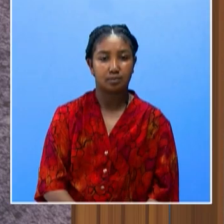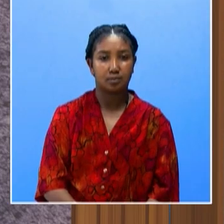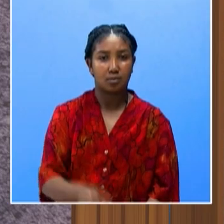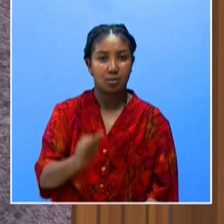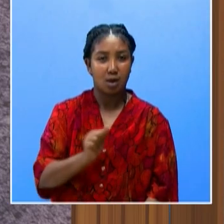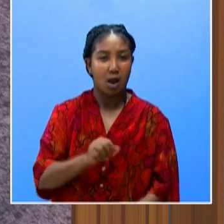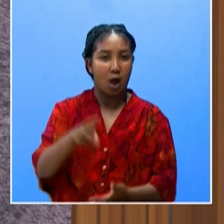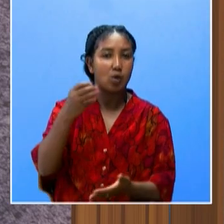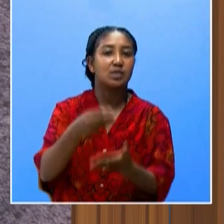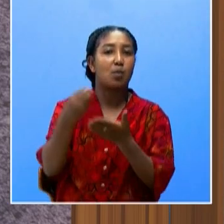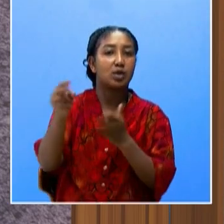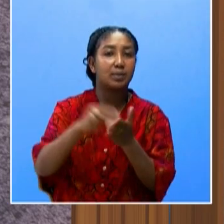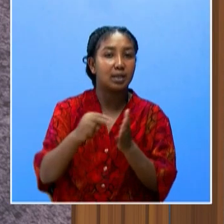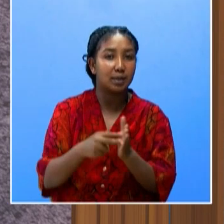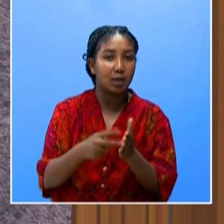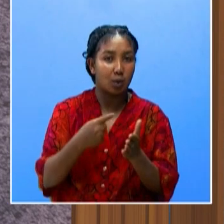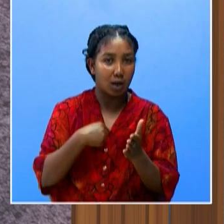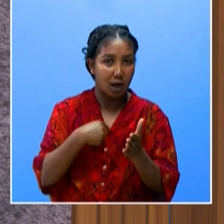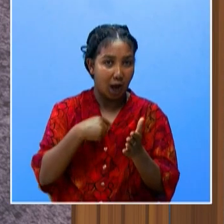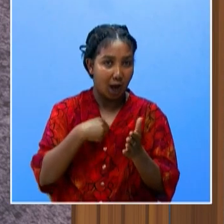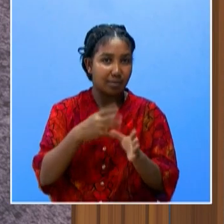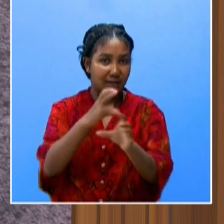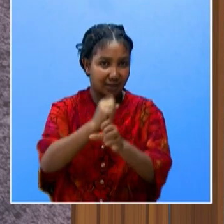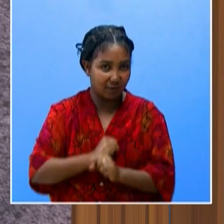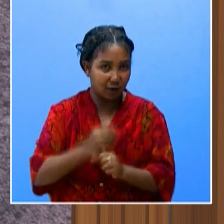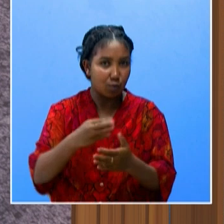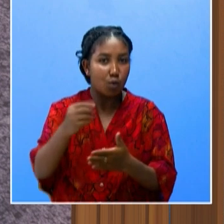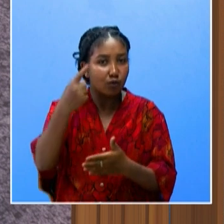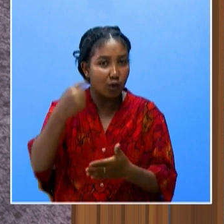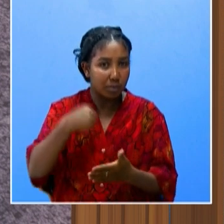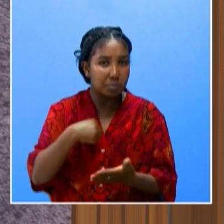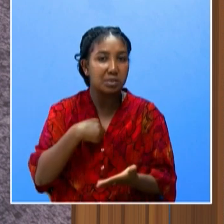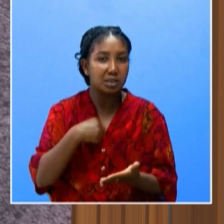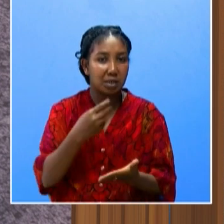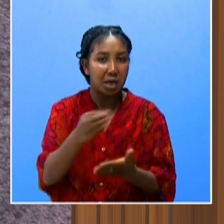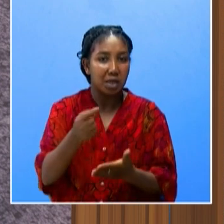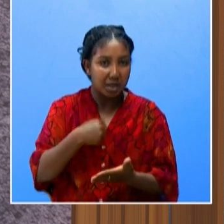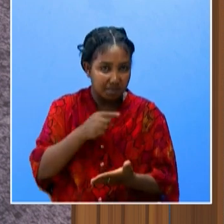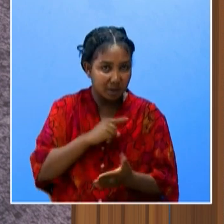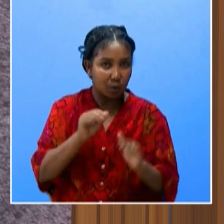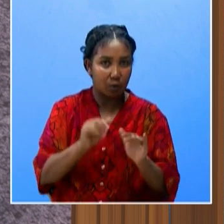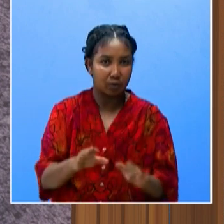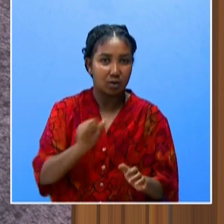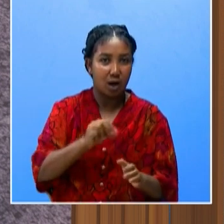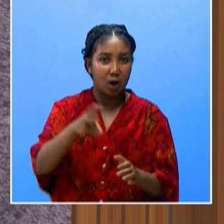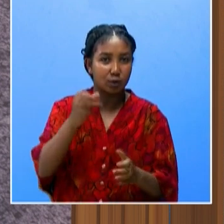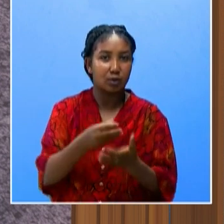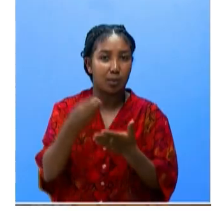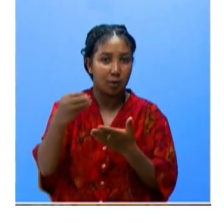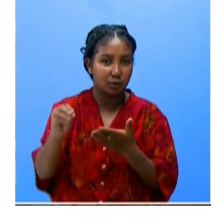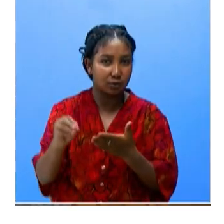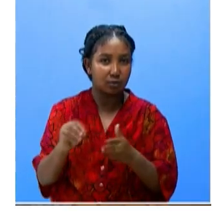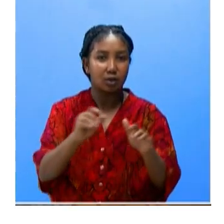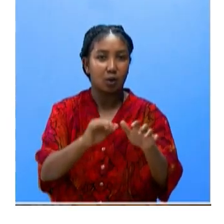I was bought means I'm the receiver. What's bought for me? The computer. So I was bought